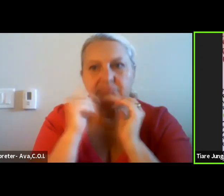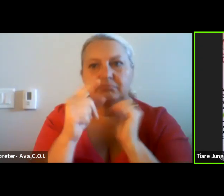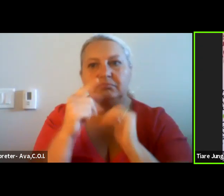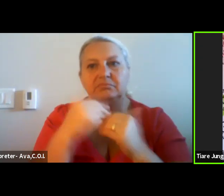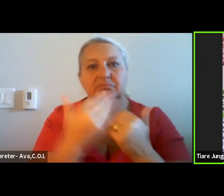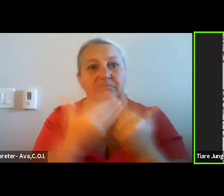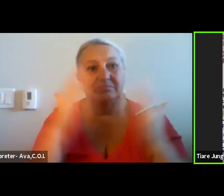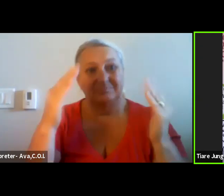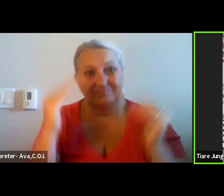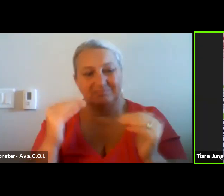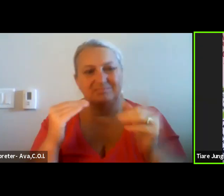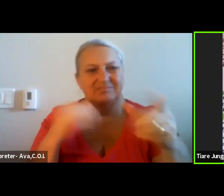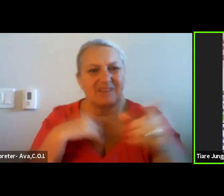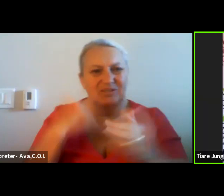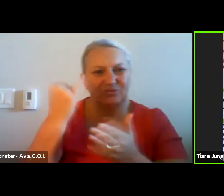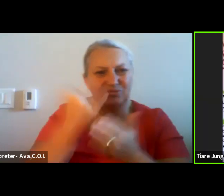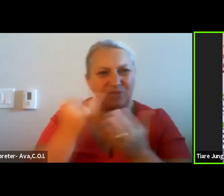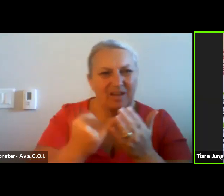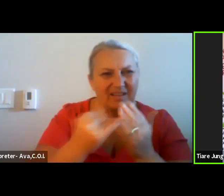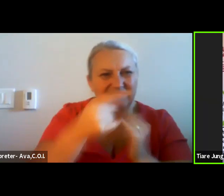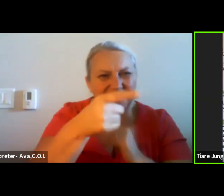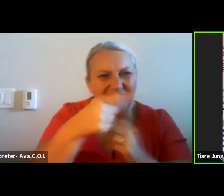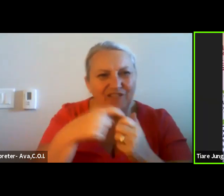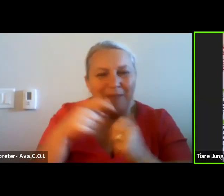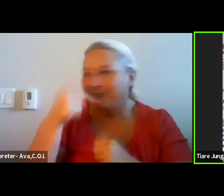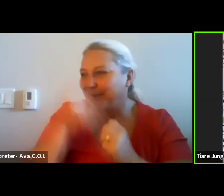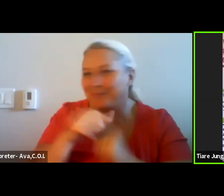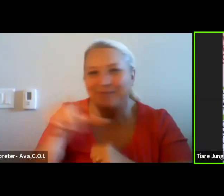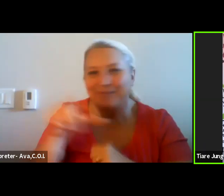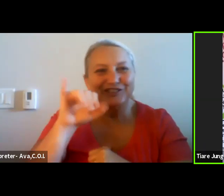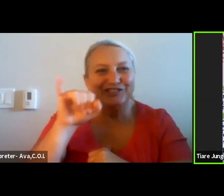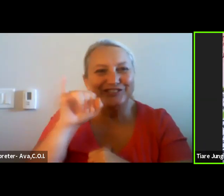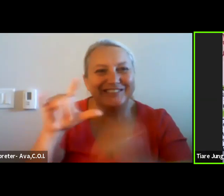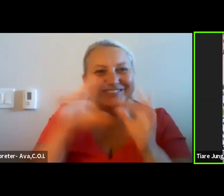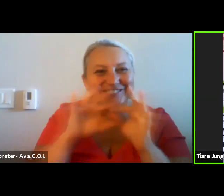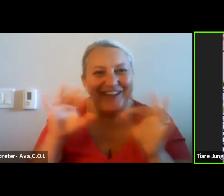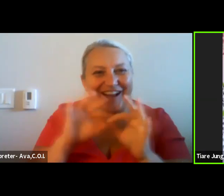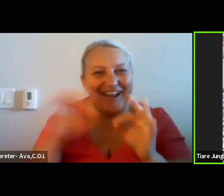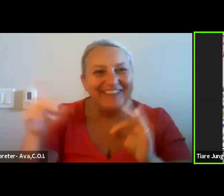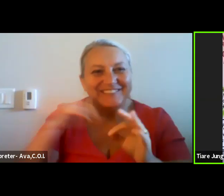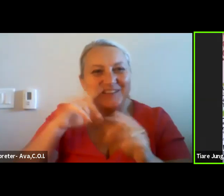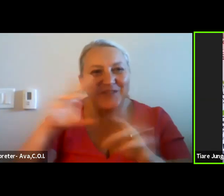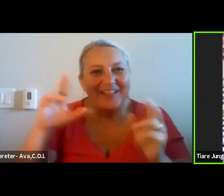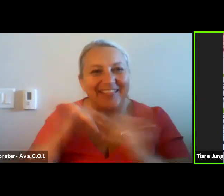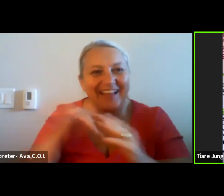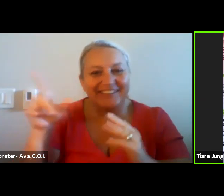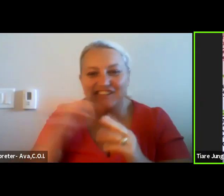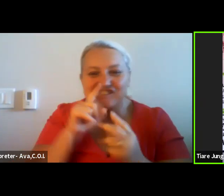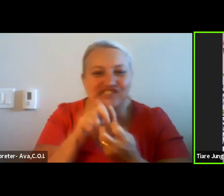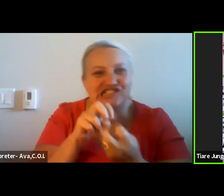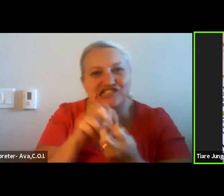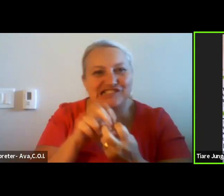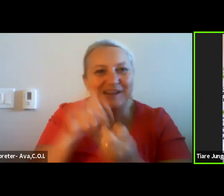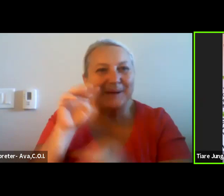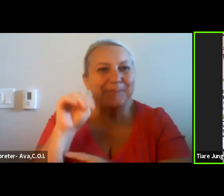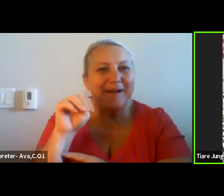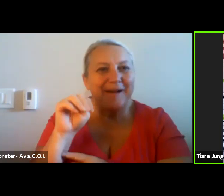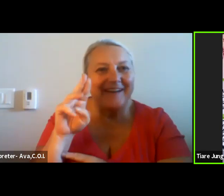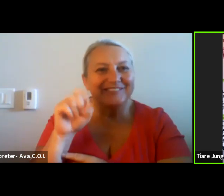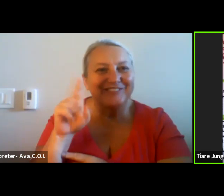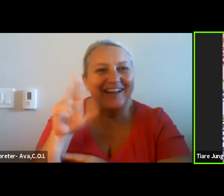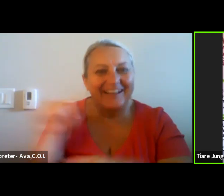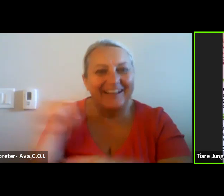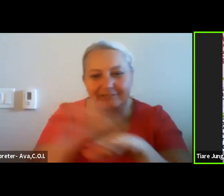I've drawn that little muskrat from Jill's story, diving deep, helping us along the journey of moving